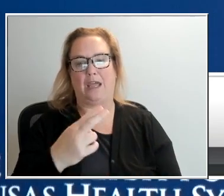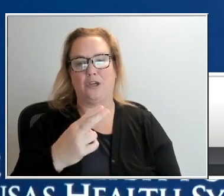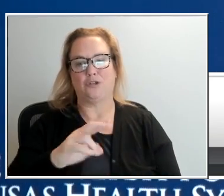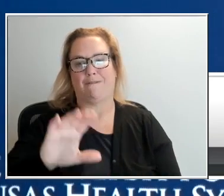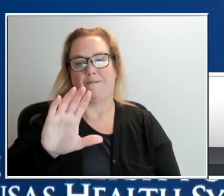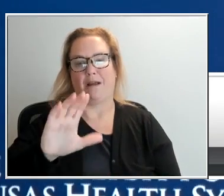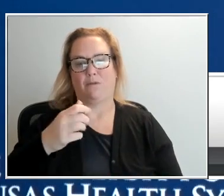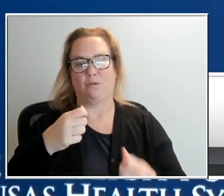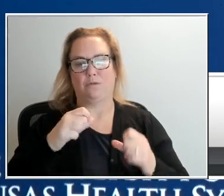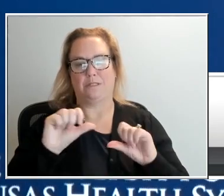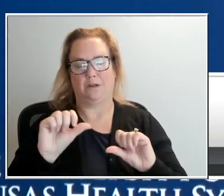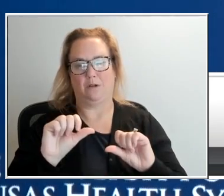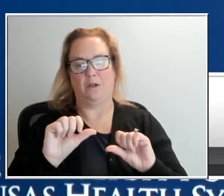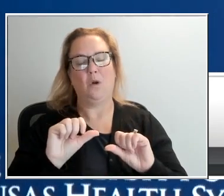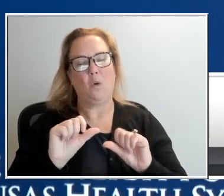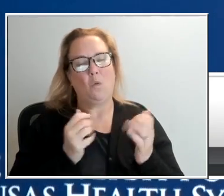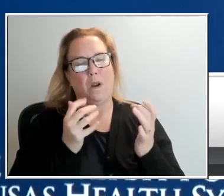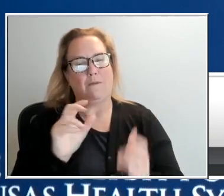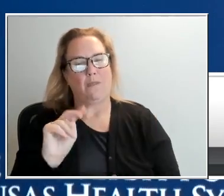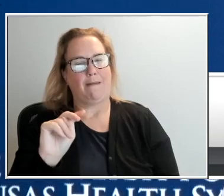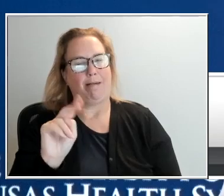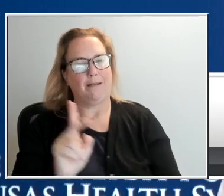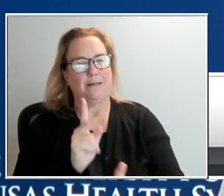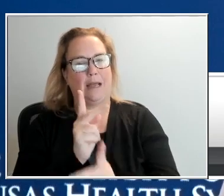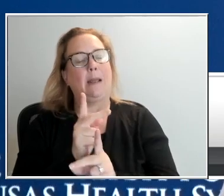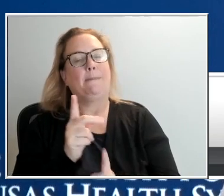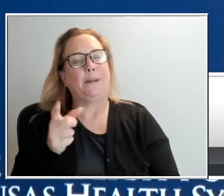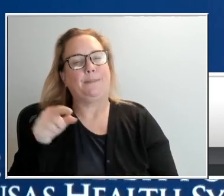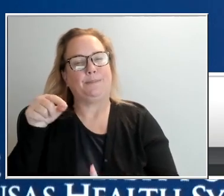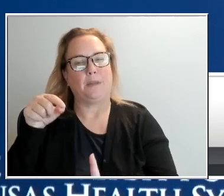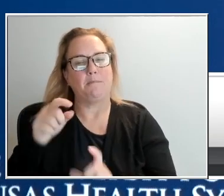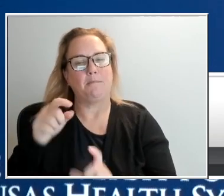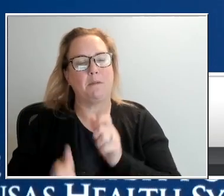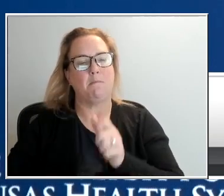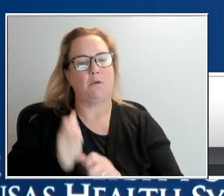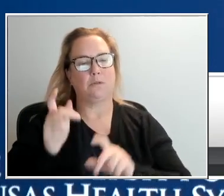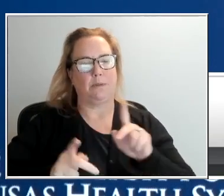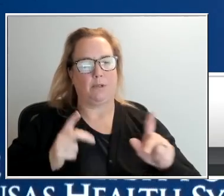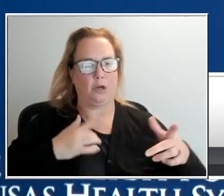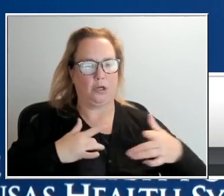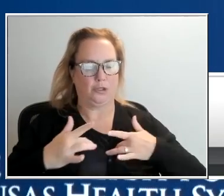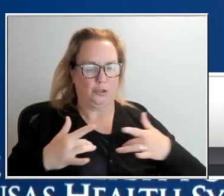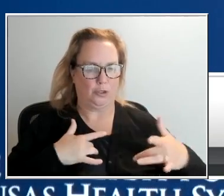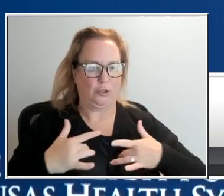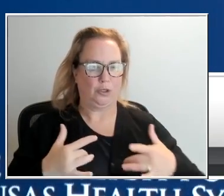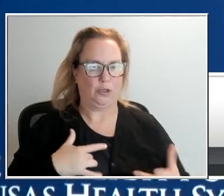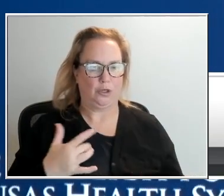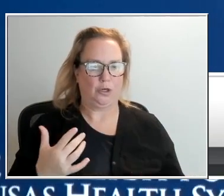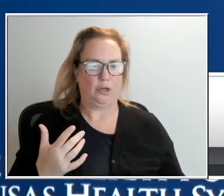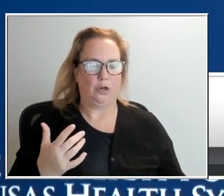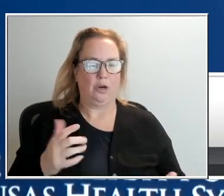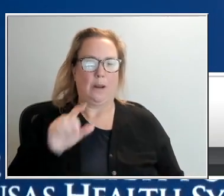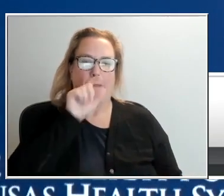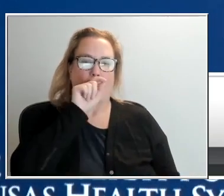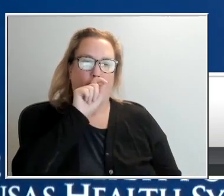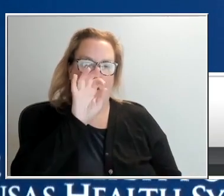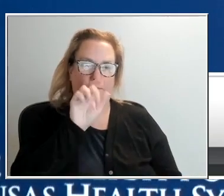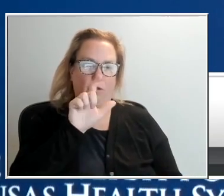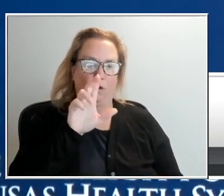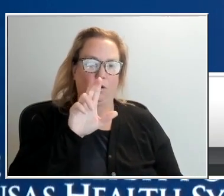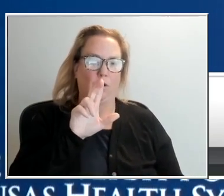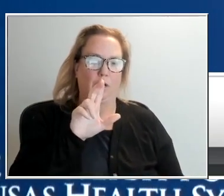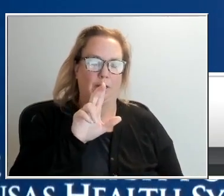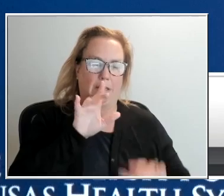N type, but most likely I think most people are concerned that this is the bird flu, the highly pathogenic